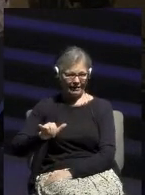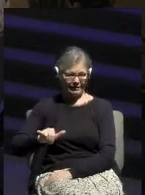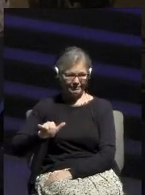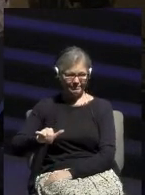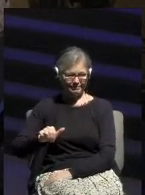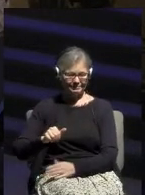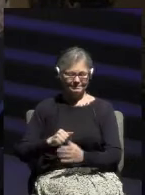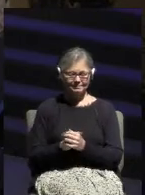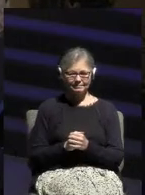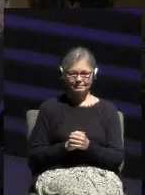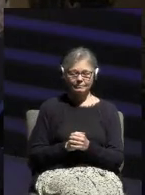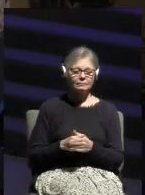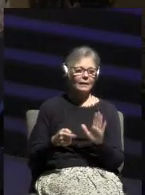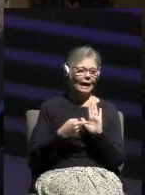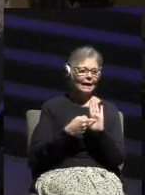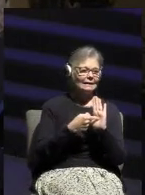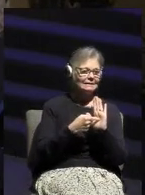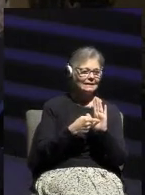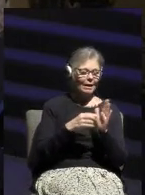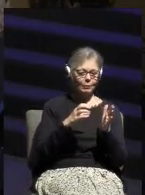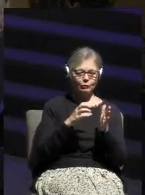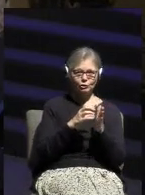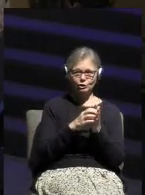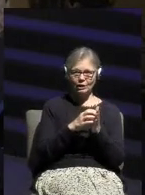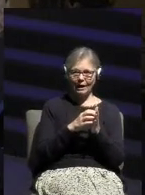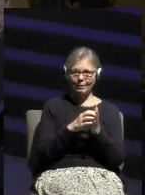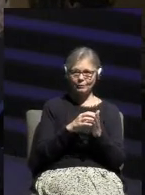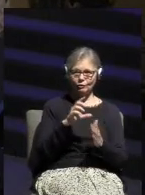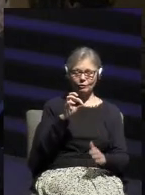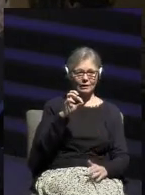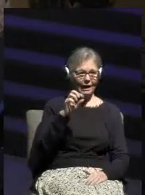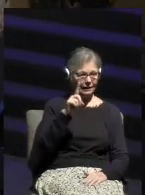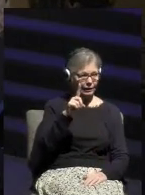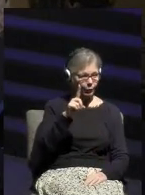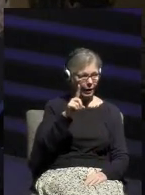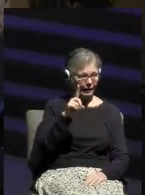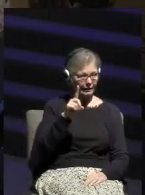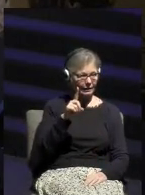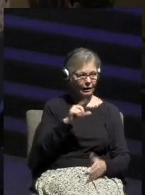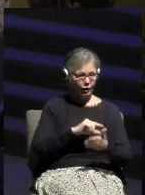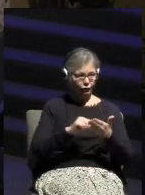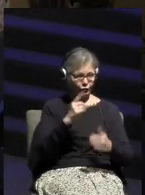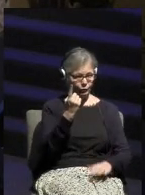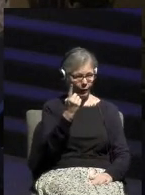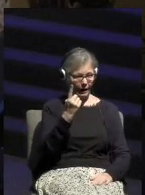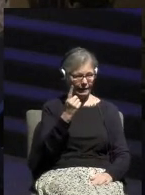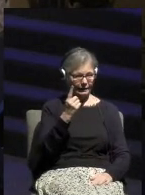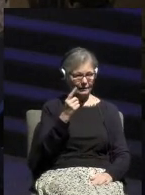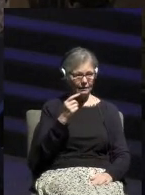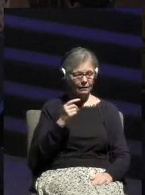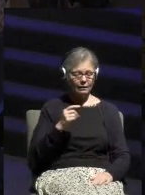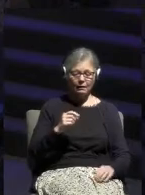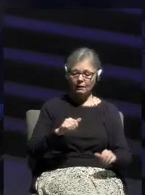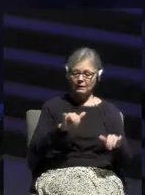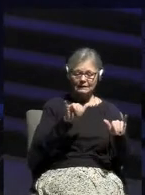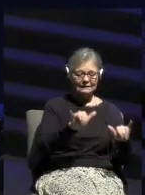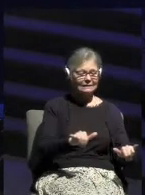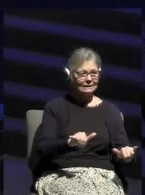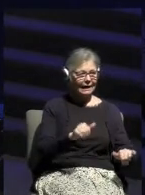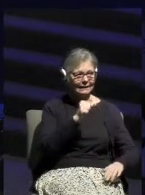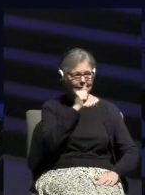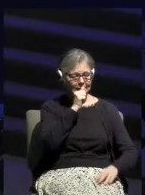And so, like example in Psalms 91 and 1, he that dwelleth in the secret place of the Most